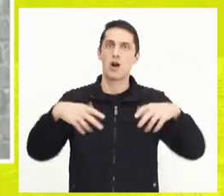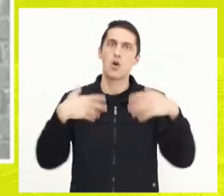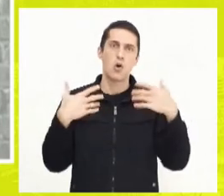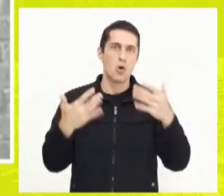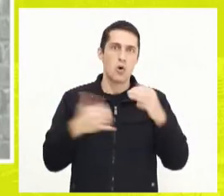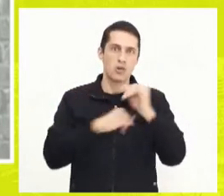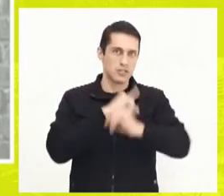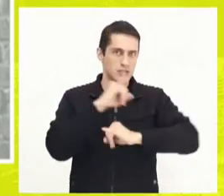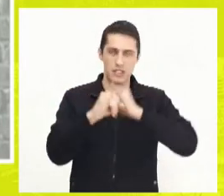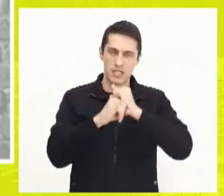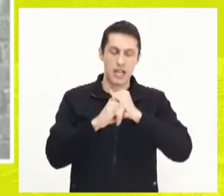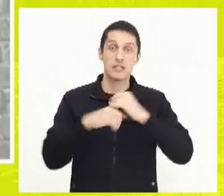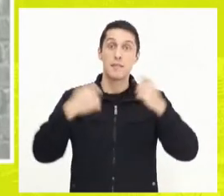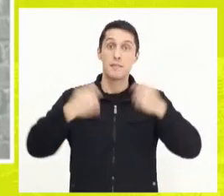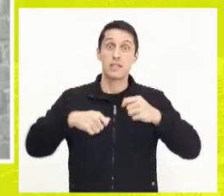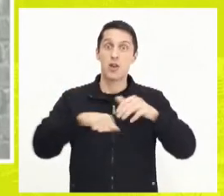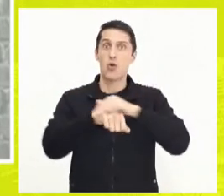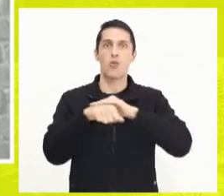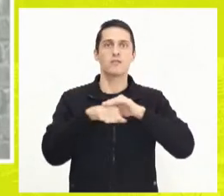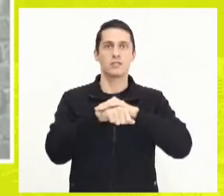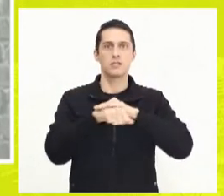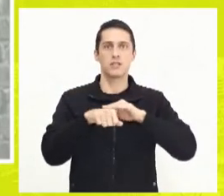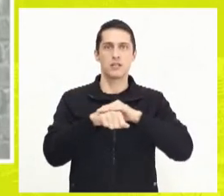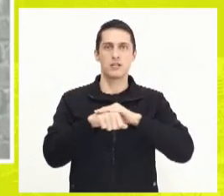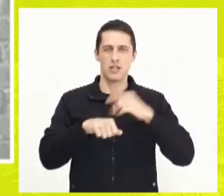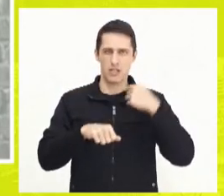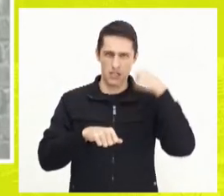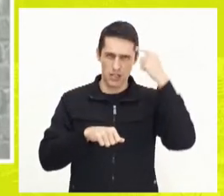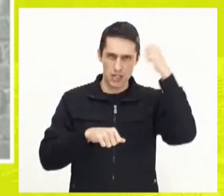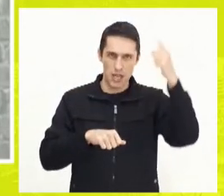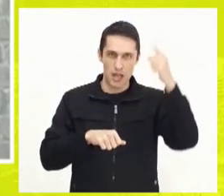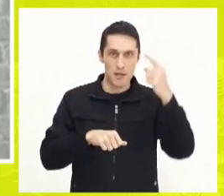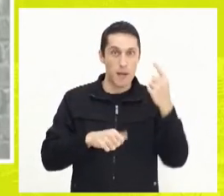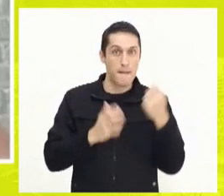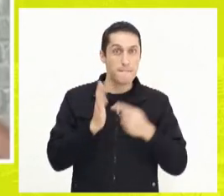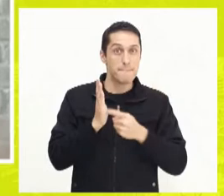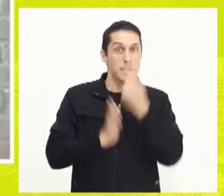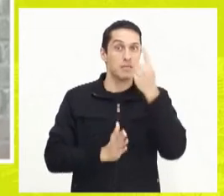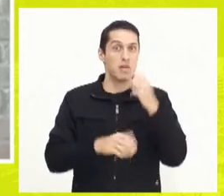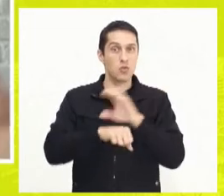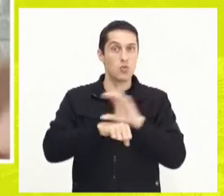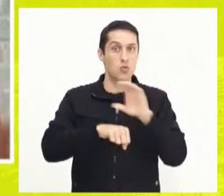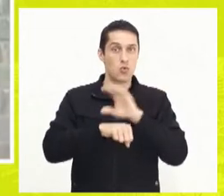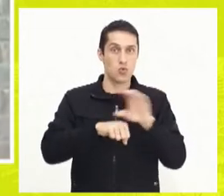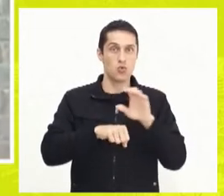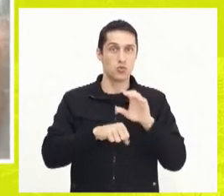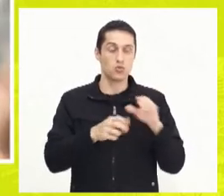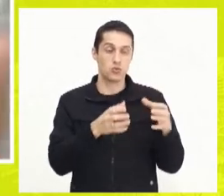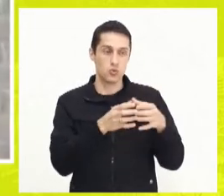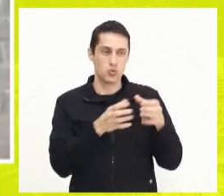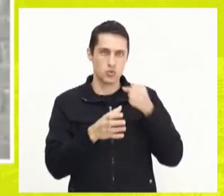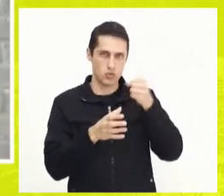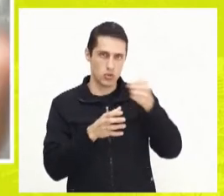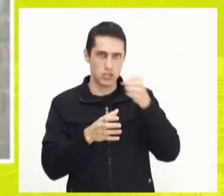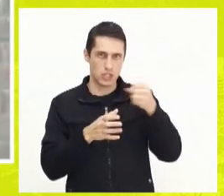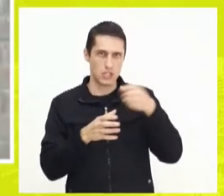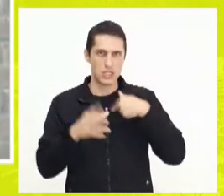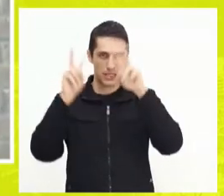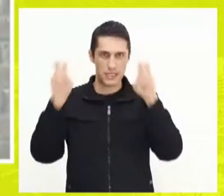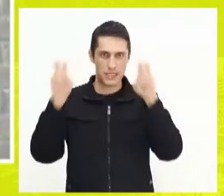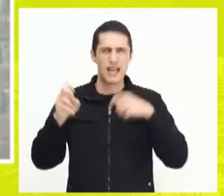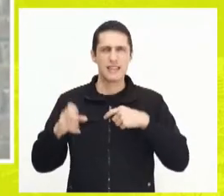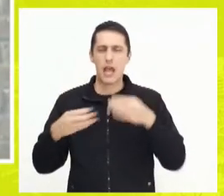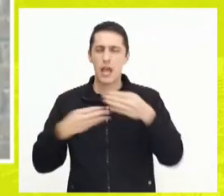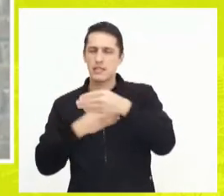or physical round the first course i gave to journalists on this theme i had lots of